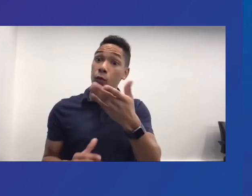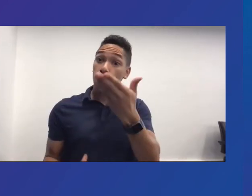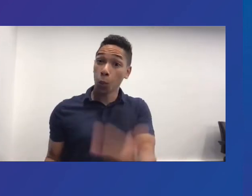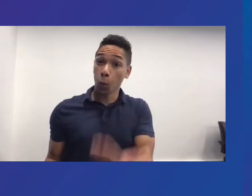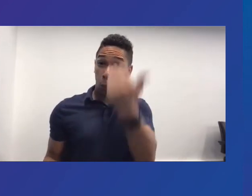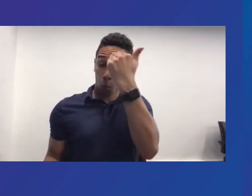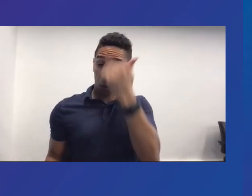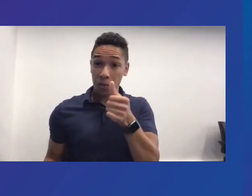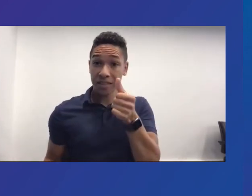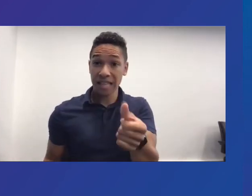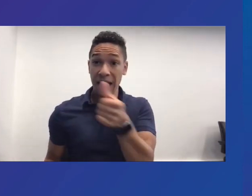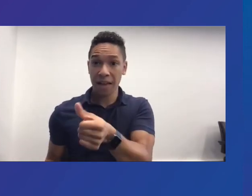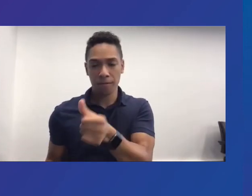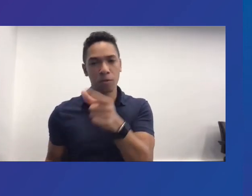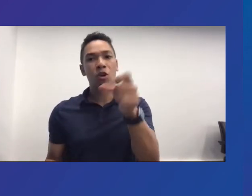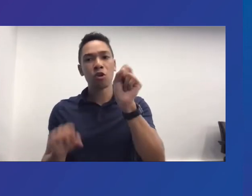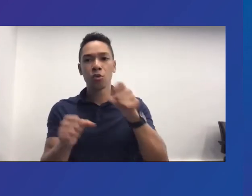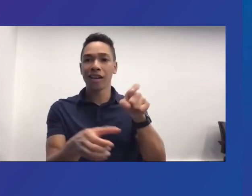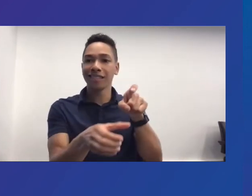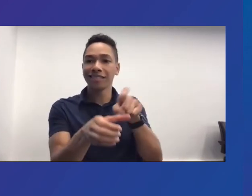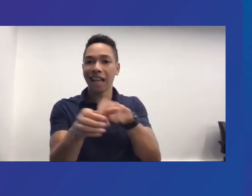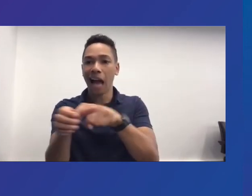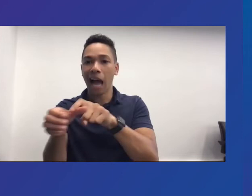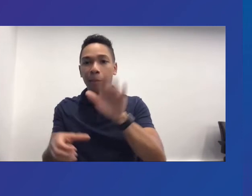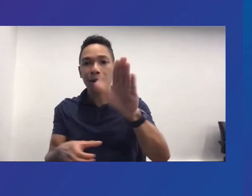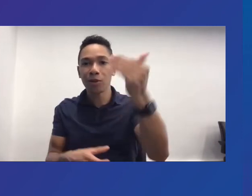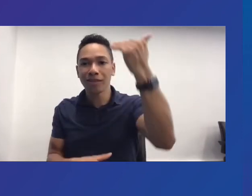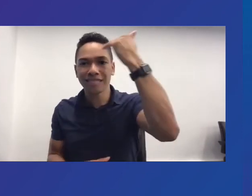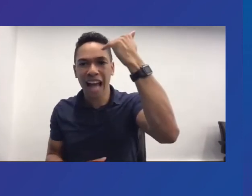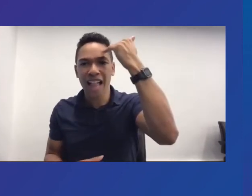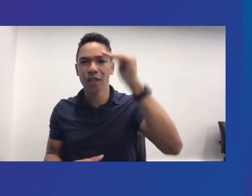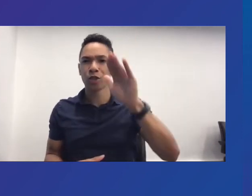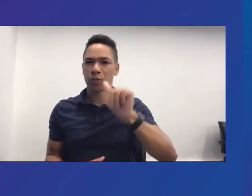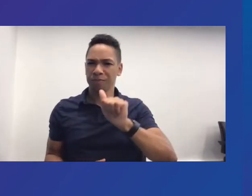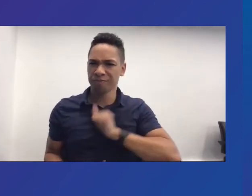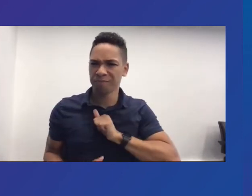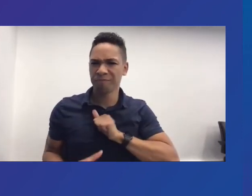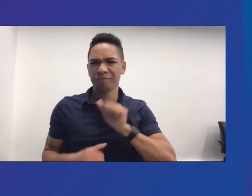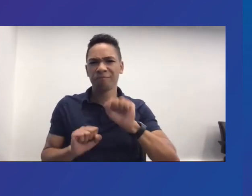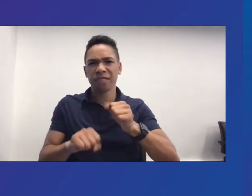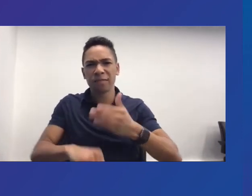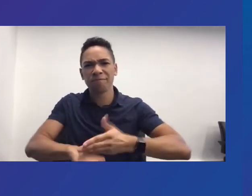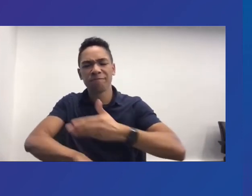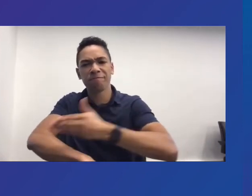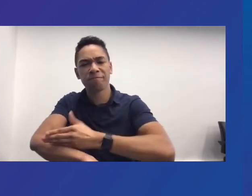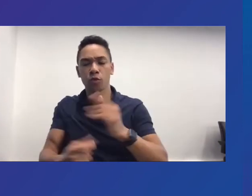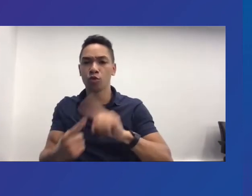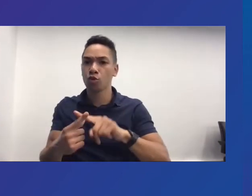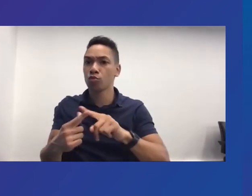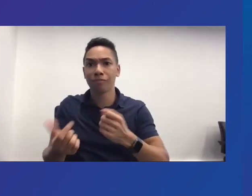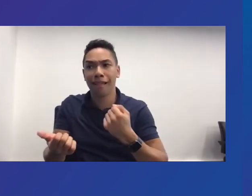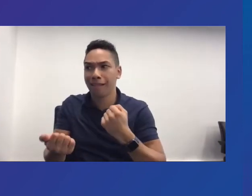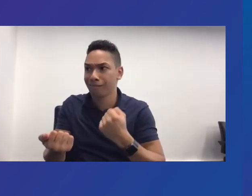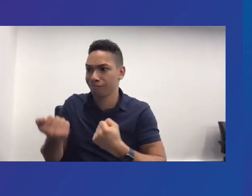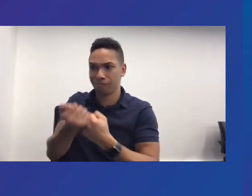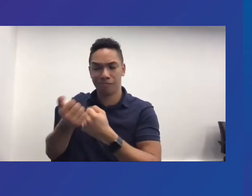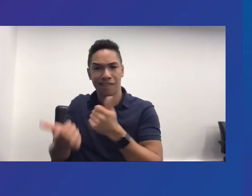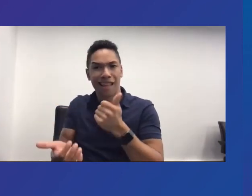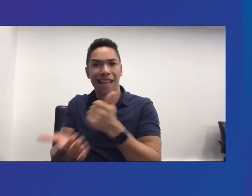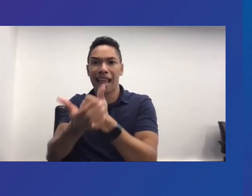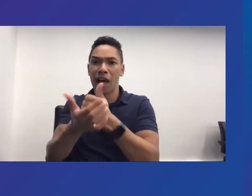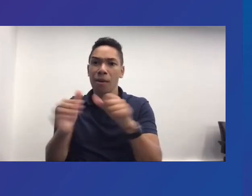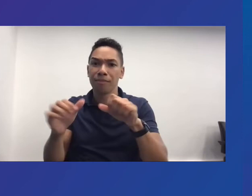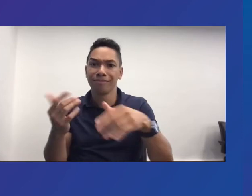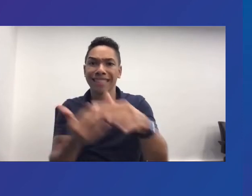tapped into your knowledge base and your sense of self as an individual that can make you in a better position to contribute to society in various facets.